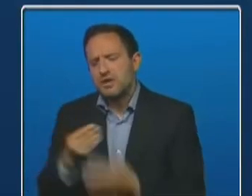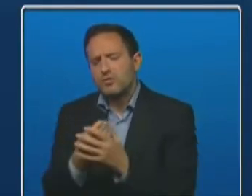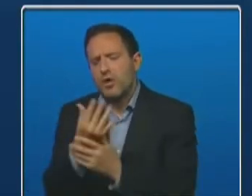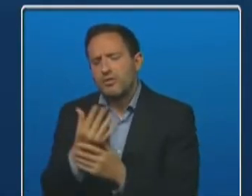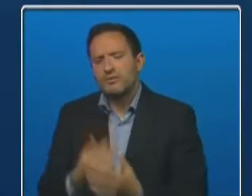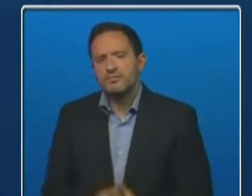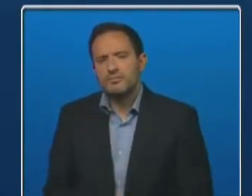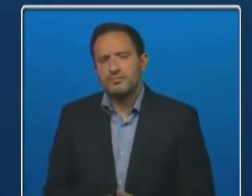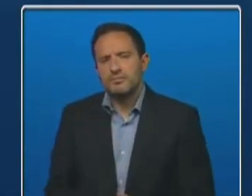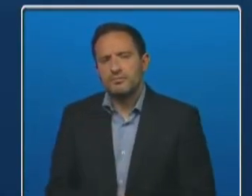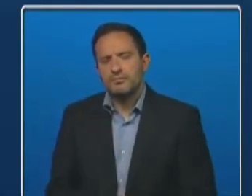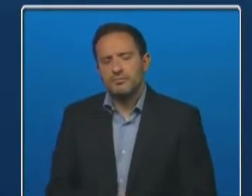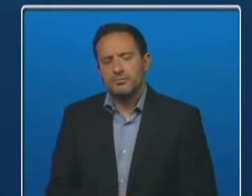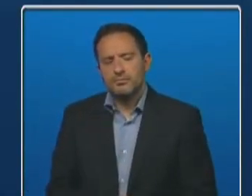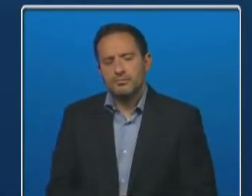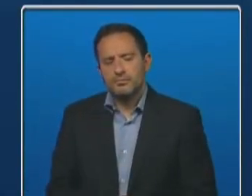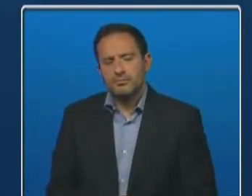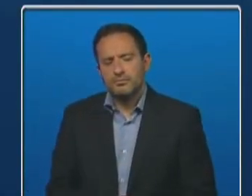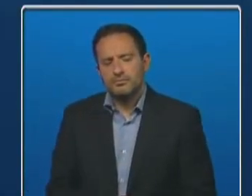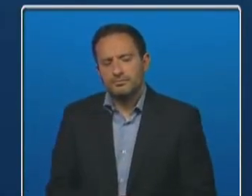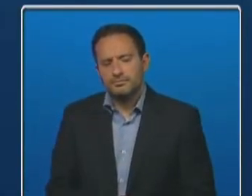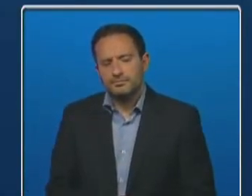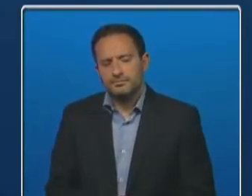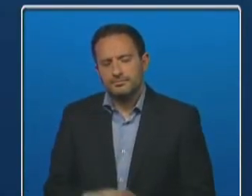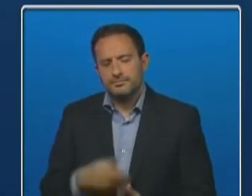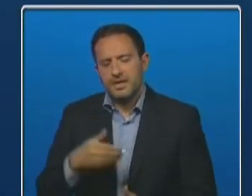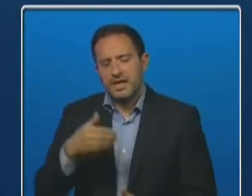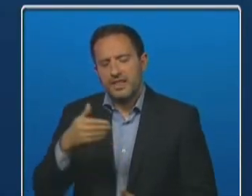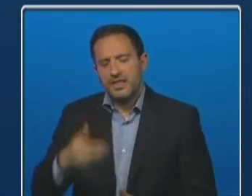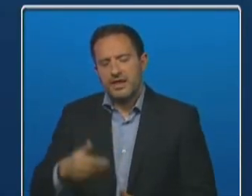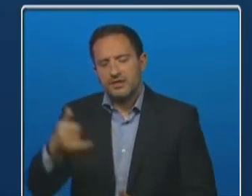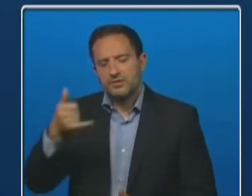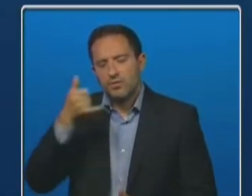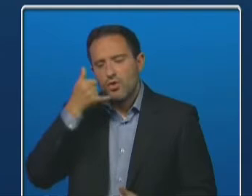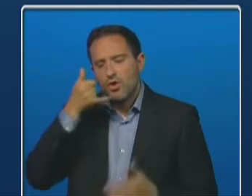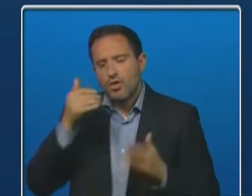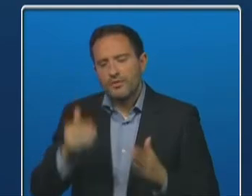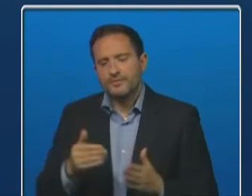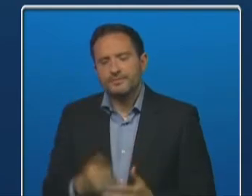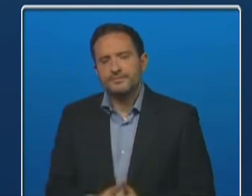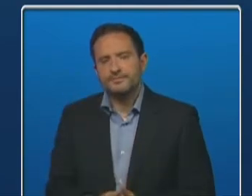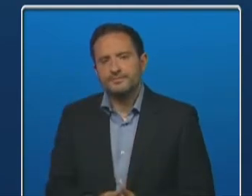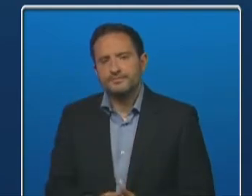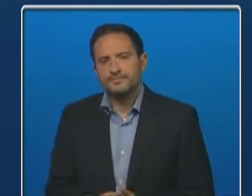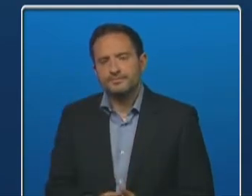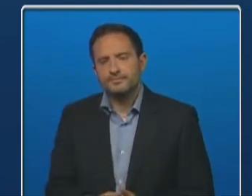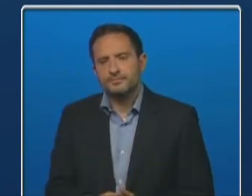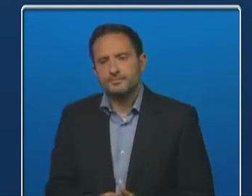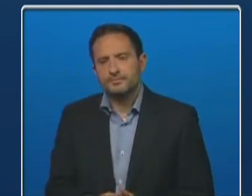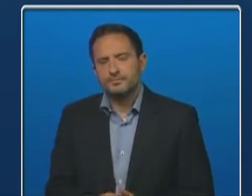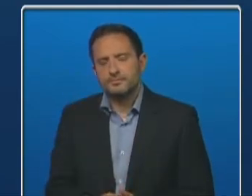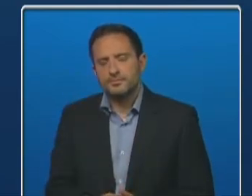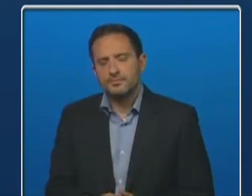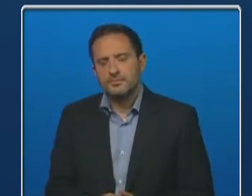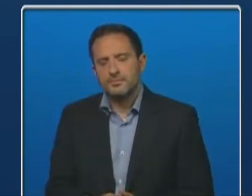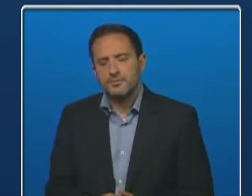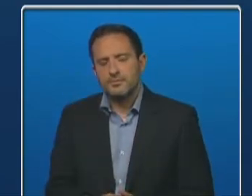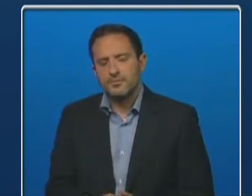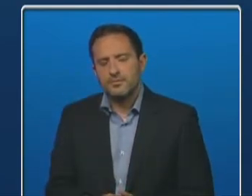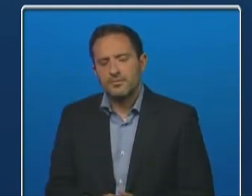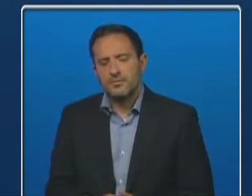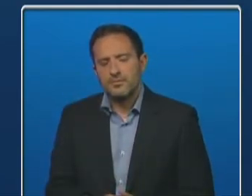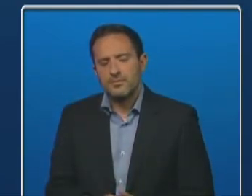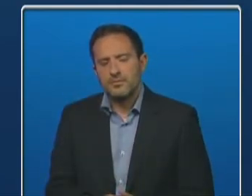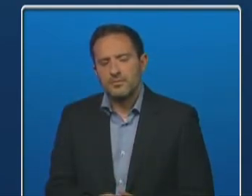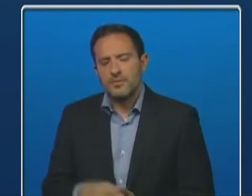Thank you for that, Karen. And operator, do we have our next caller? Malachi Barrett with M Live.